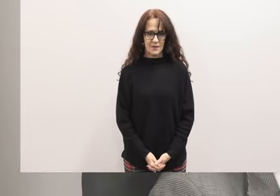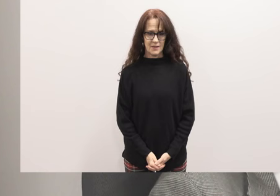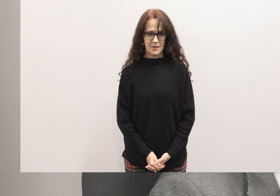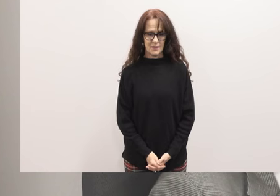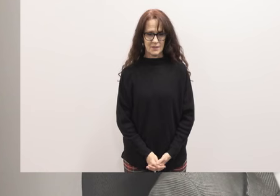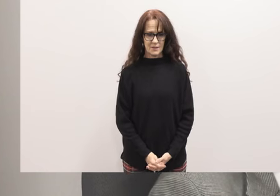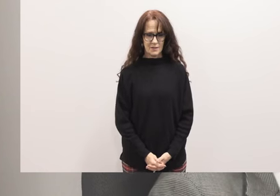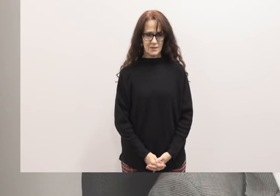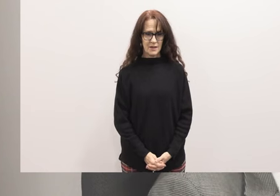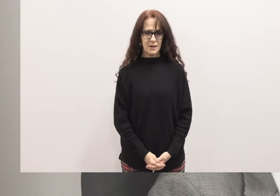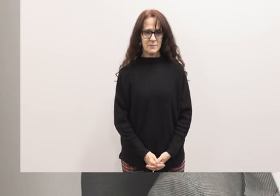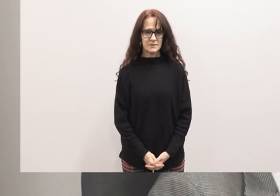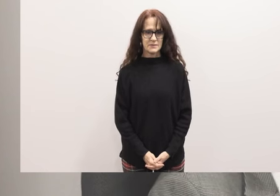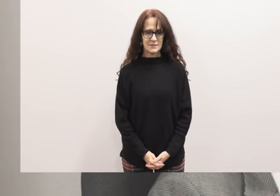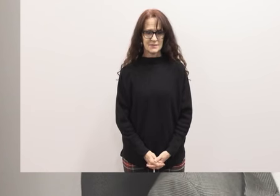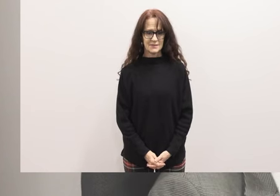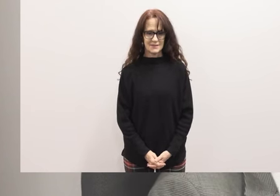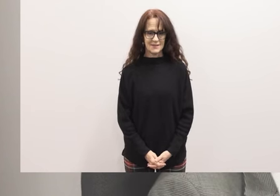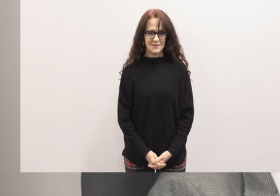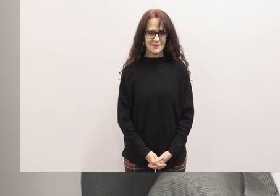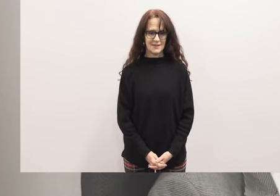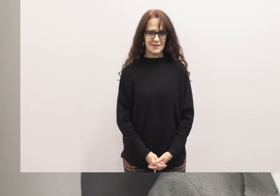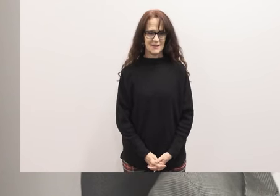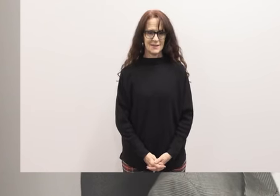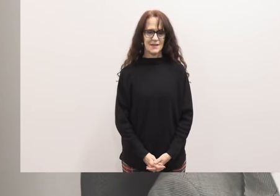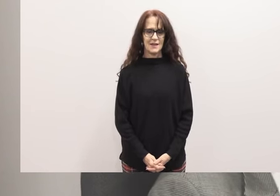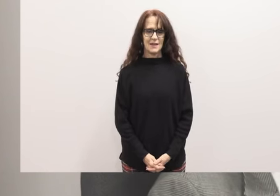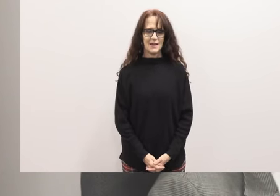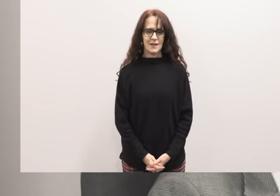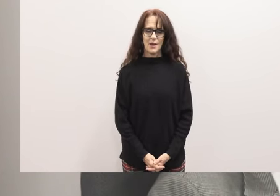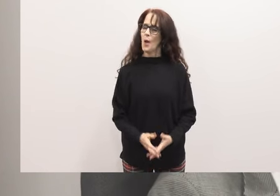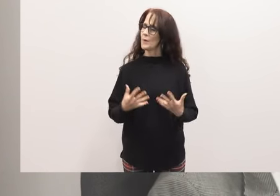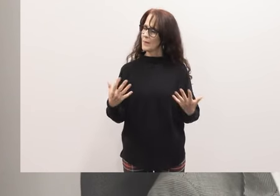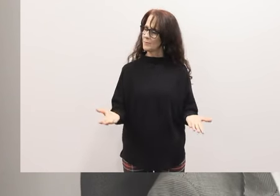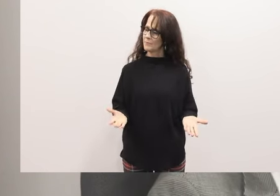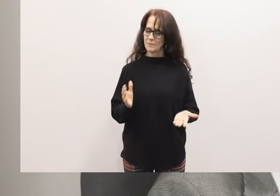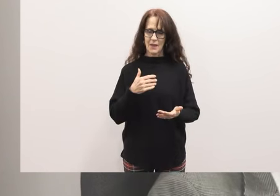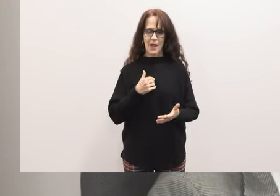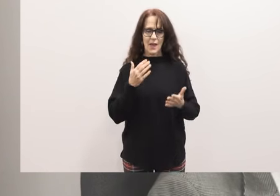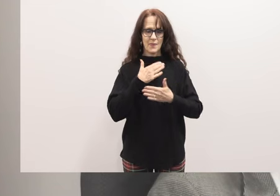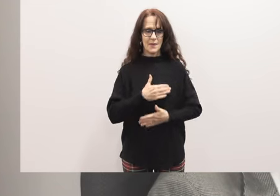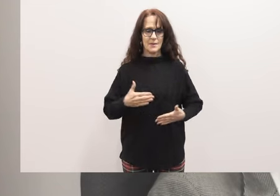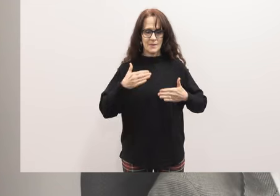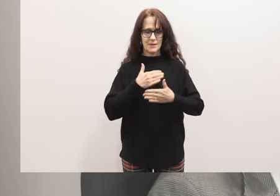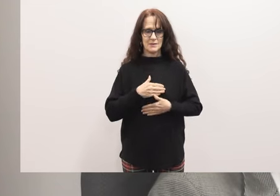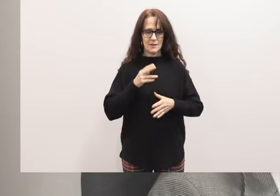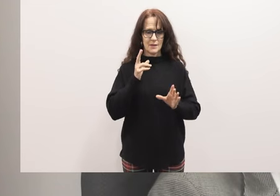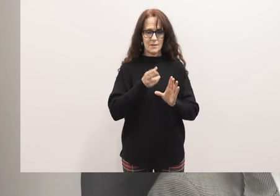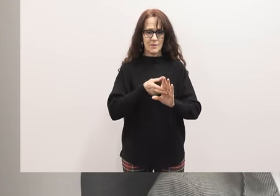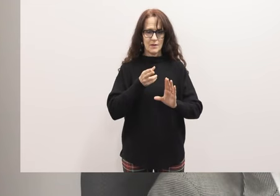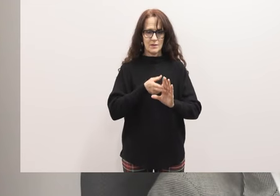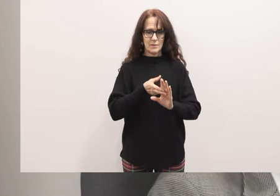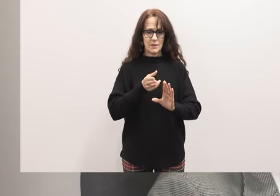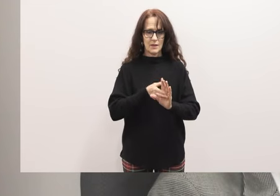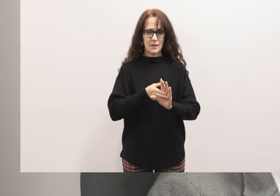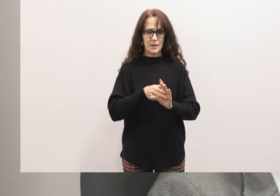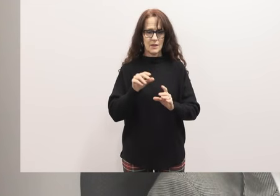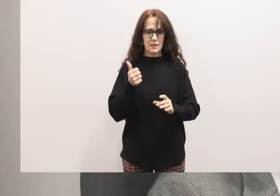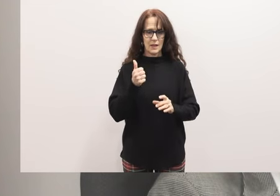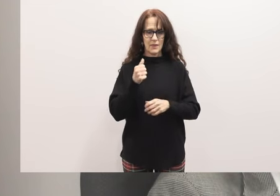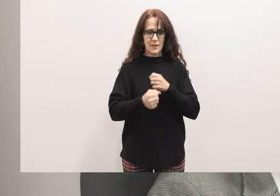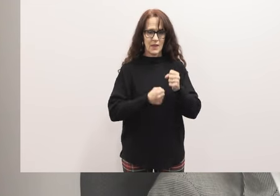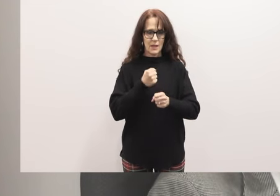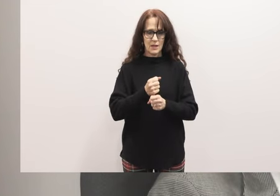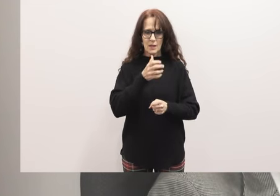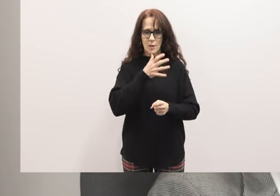Okay, let's see. Well, I had the pleasure of participating in the 10th annual